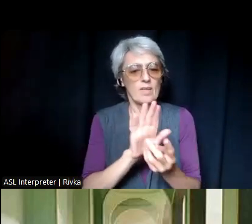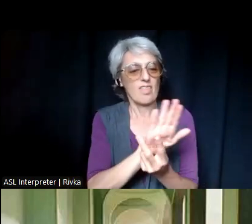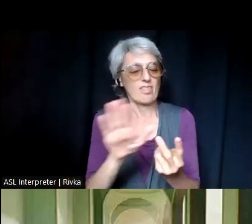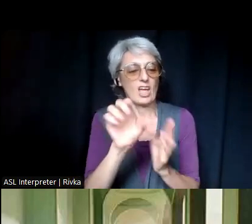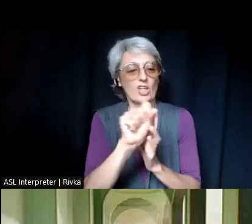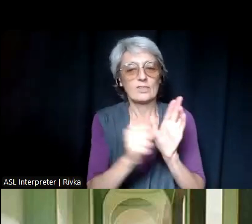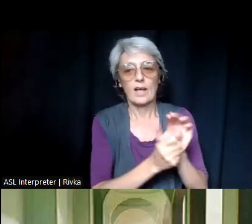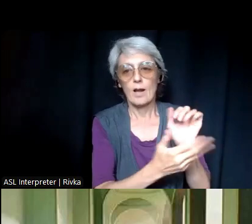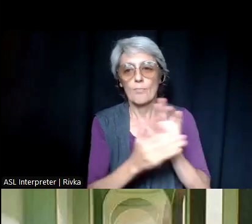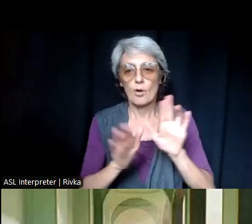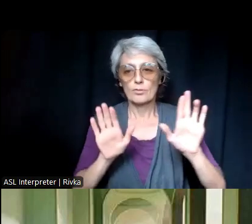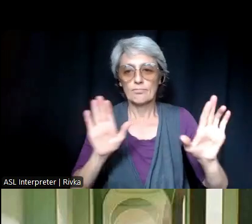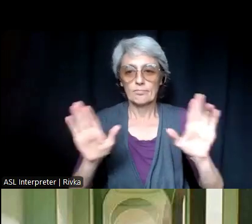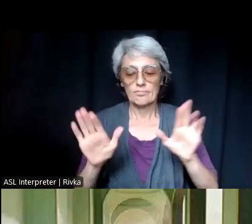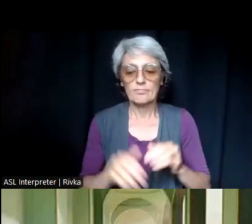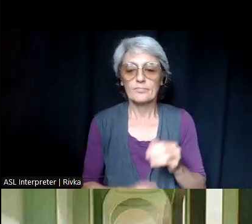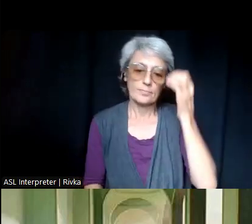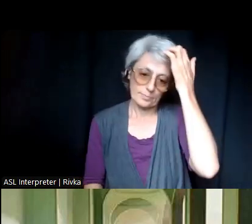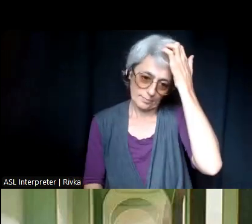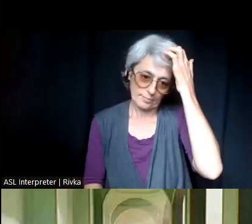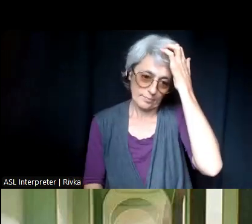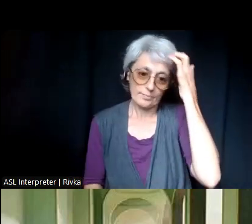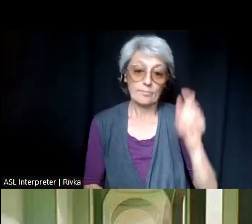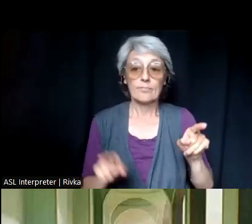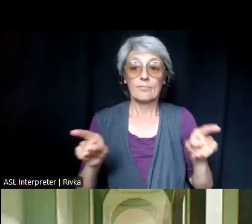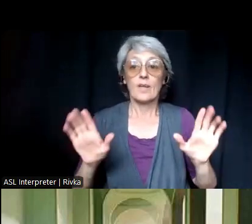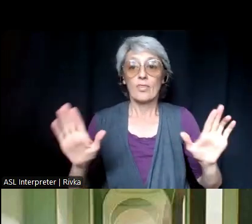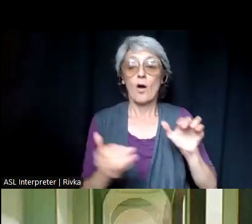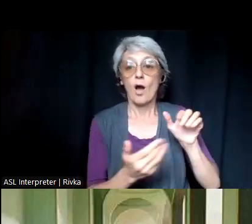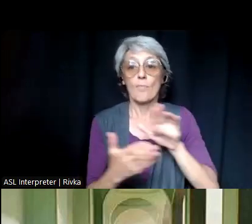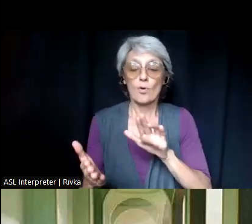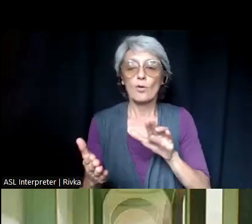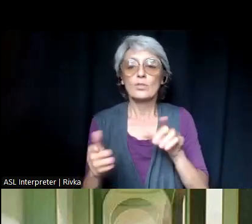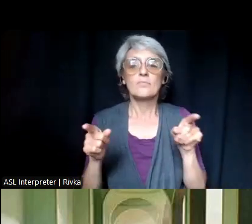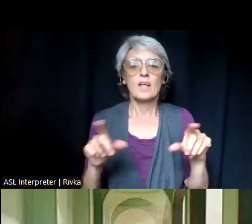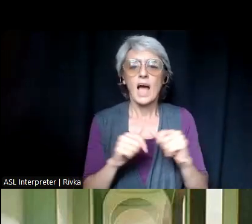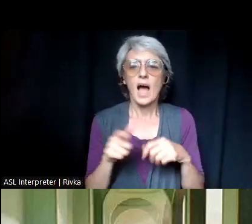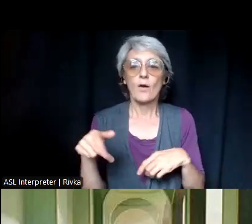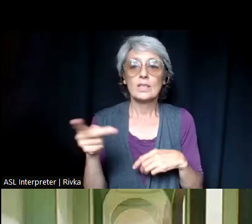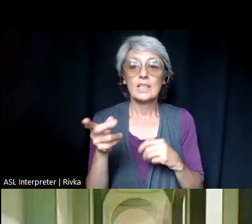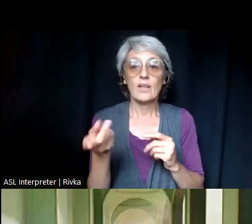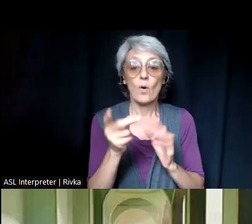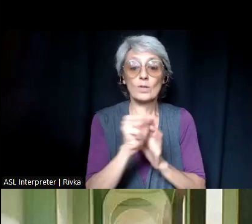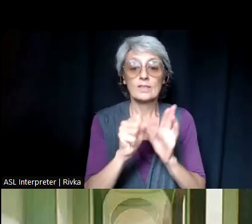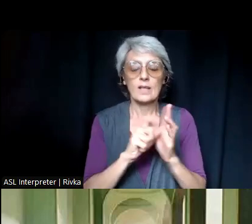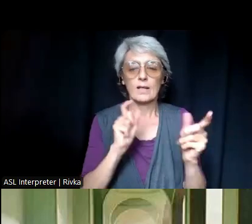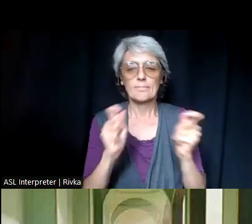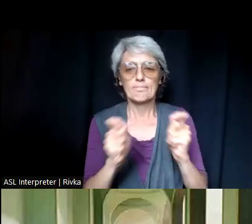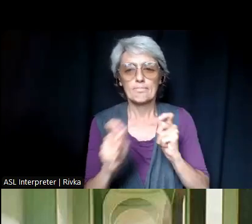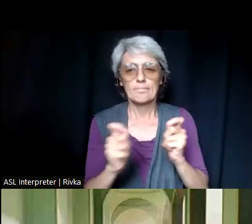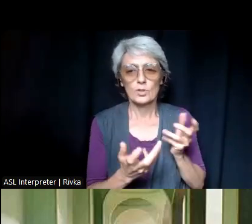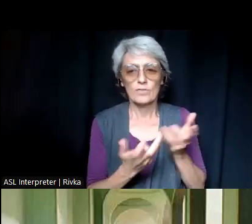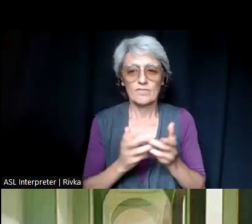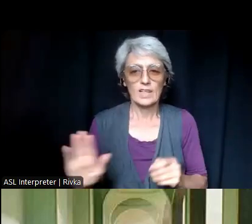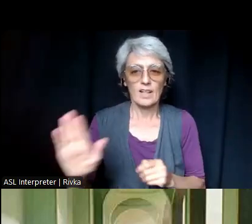strategies and how they've customized those approaches to address their needs. We thought then that we